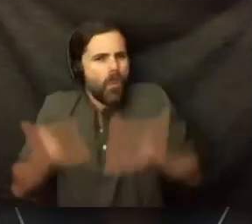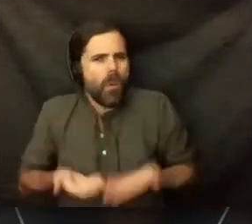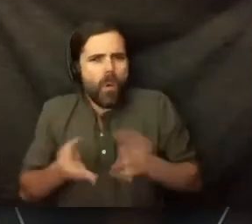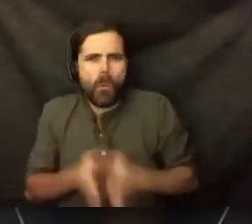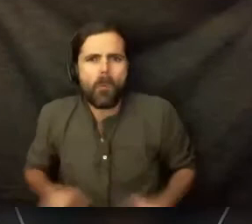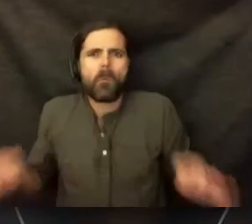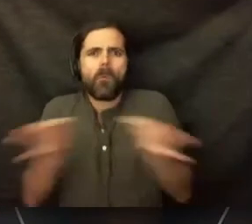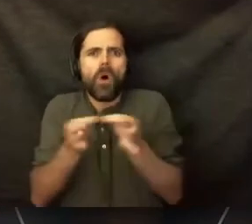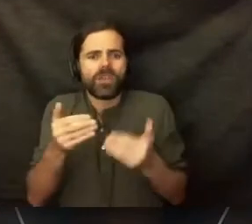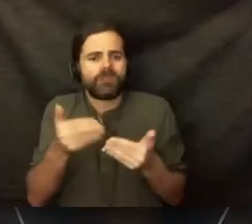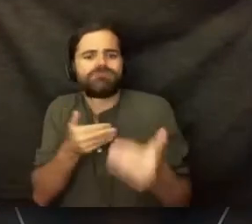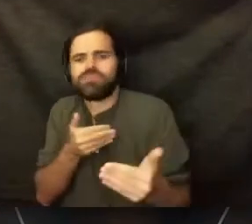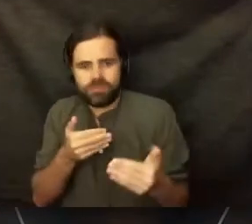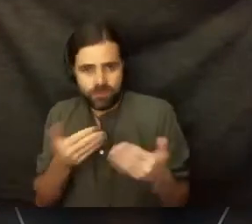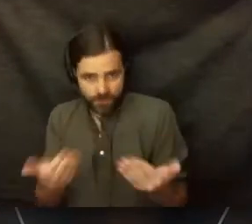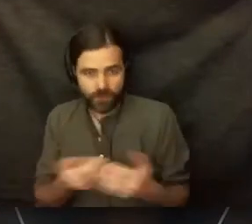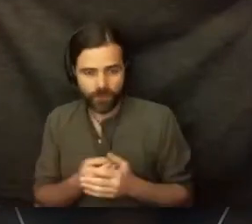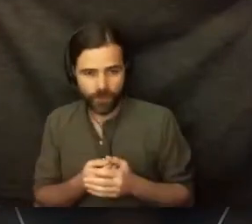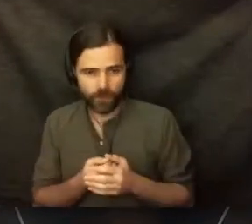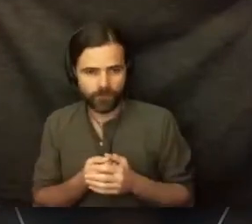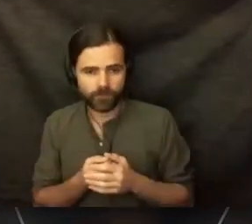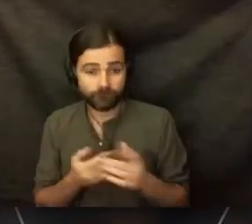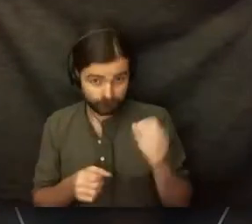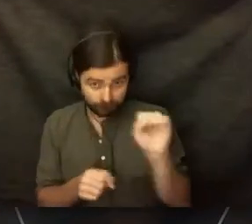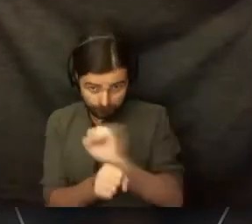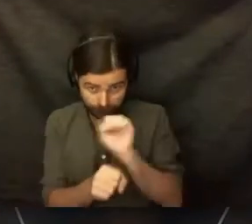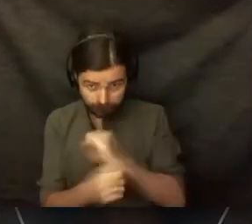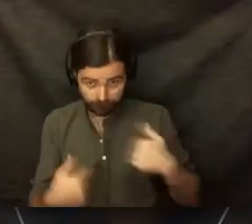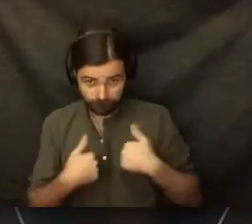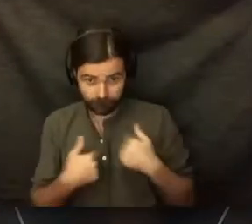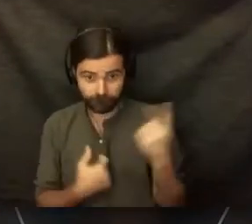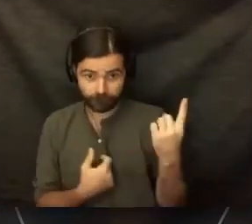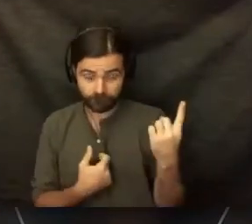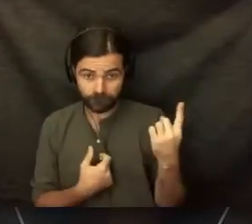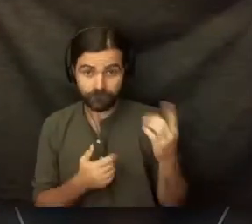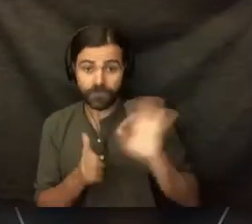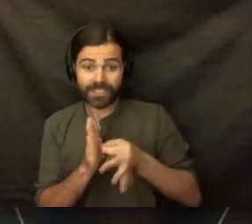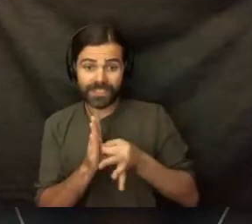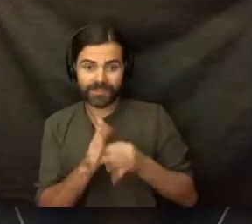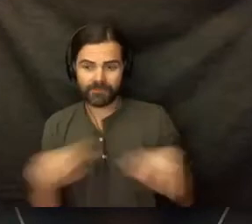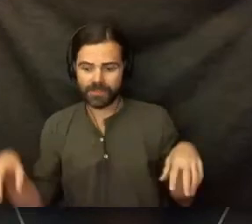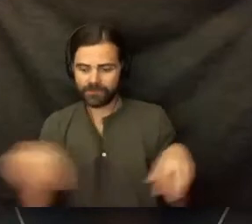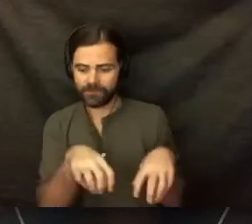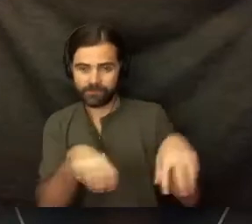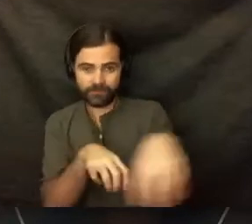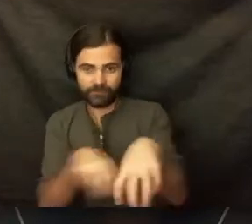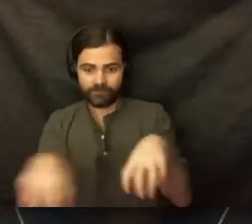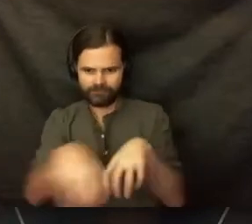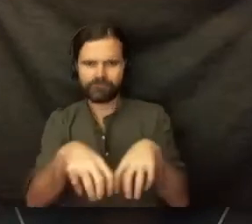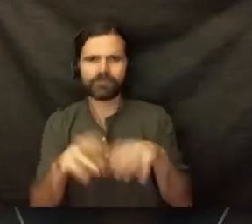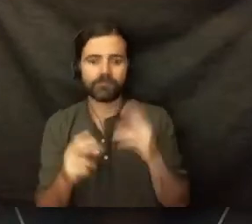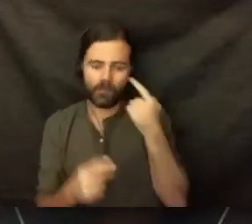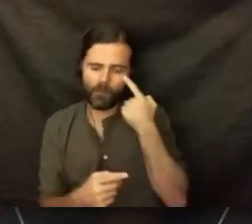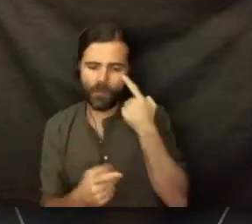that's vital. And a lot of the work that we're doing is being able to construct those system business models. And when we look at it, what becomes also